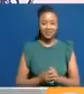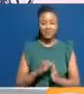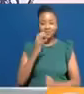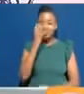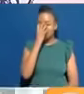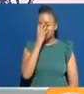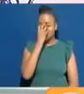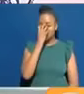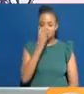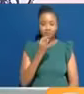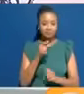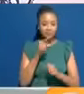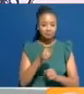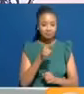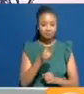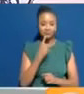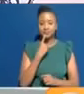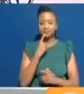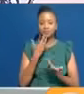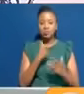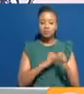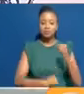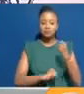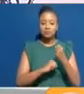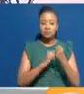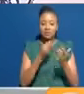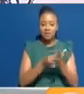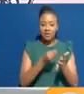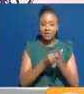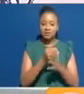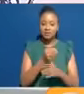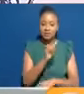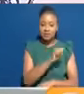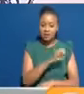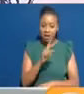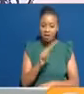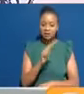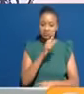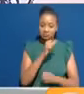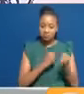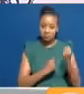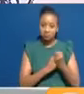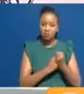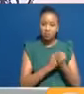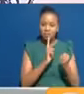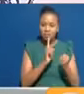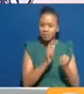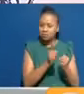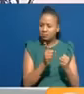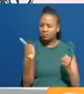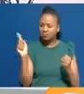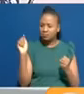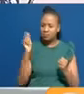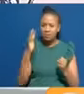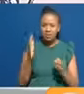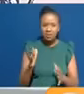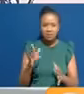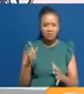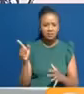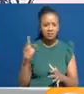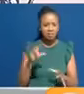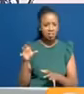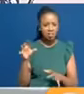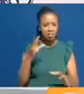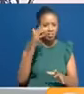President William Ruto sustained his defense of the Finance Act, even as Kenyans continued to feel the pinch of some of its proposals, with